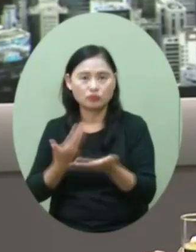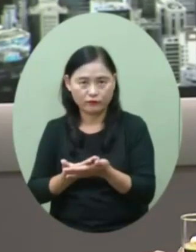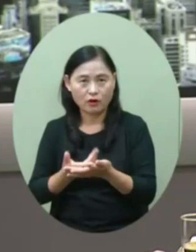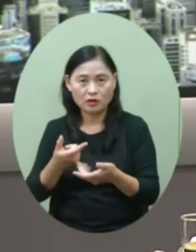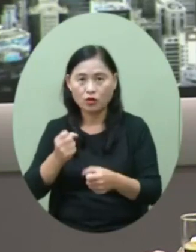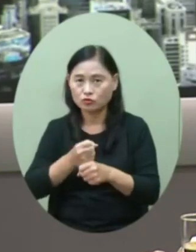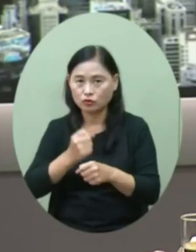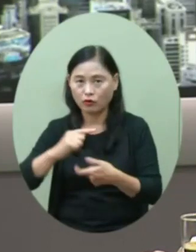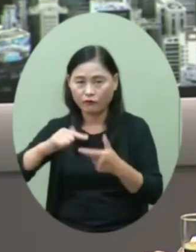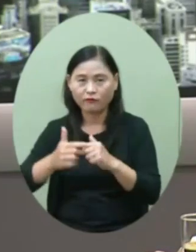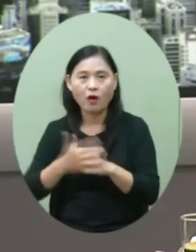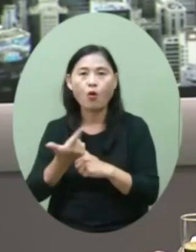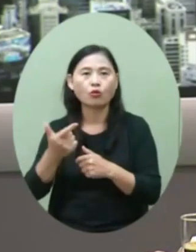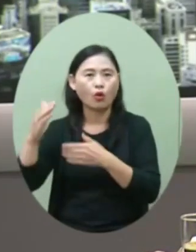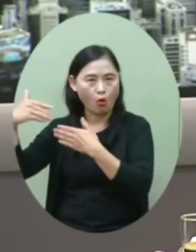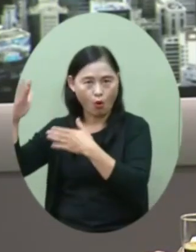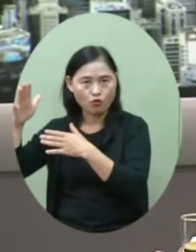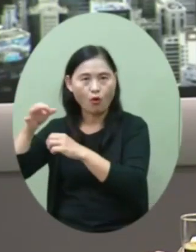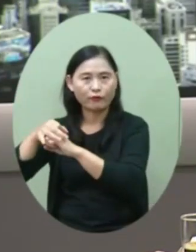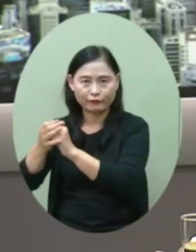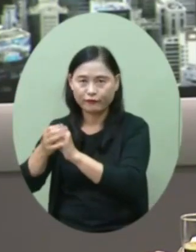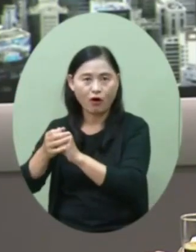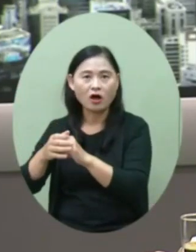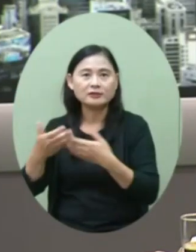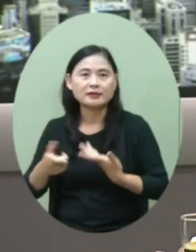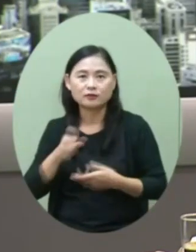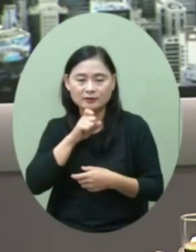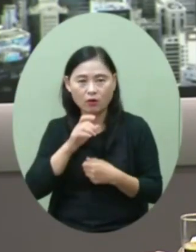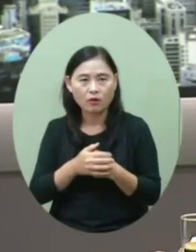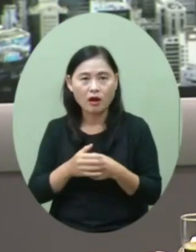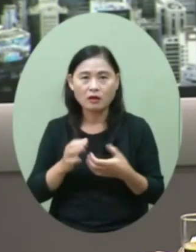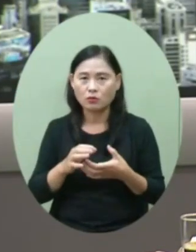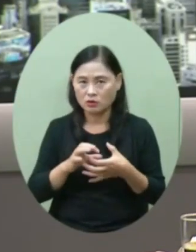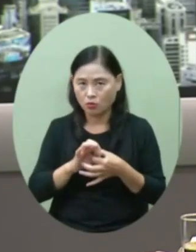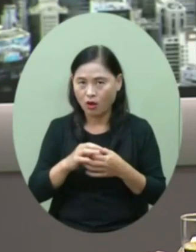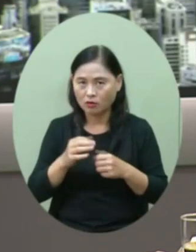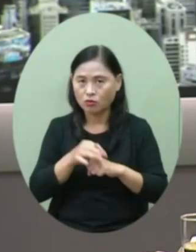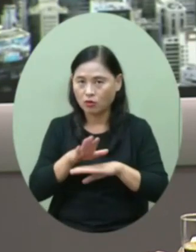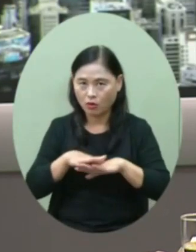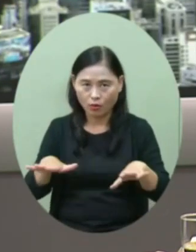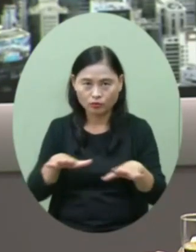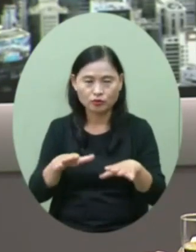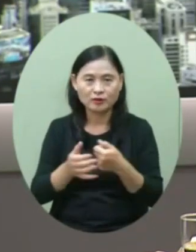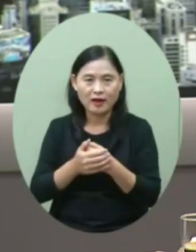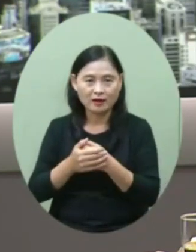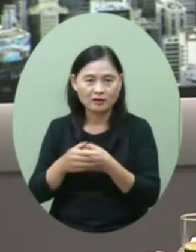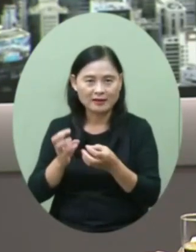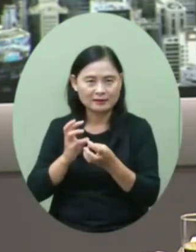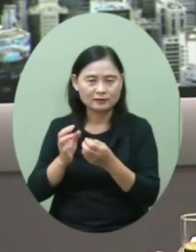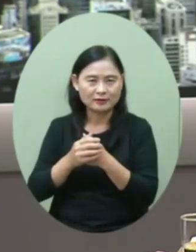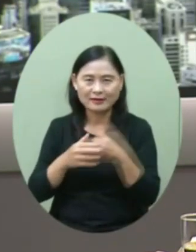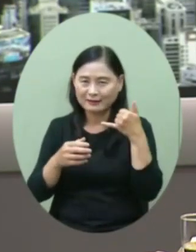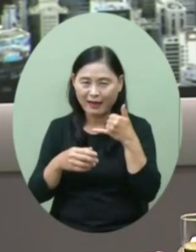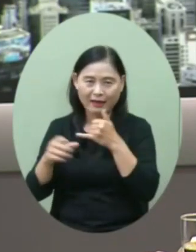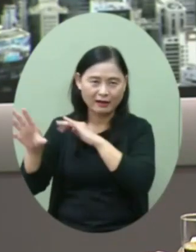of communications. Now, many Western countries are already doing that. When it comes to national